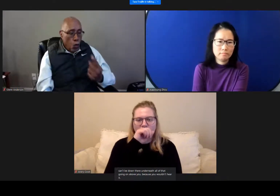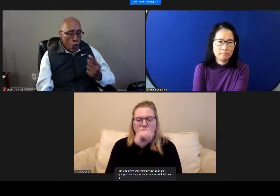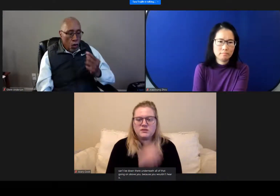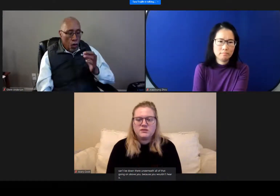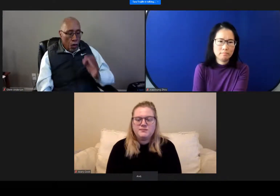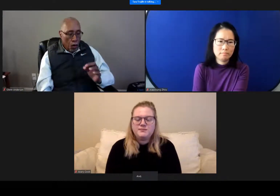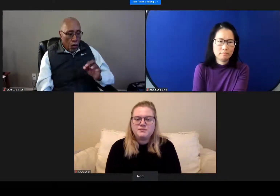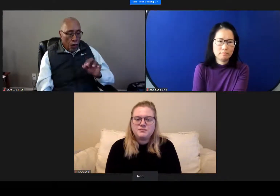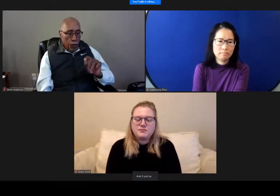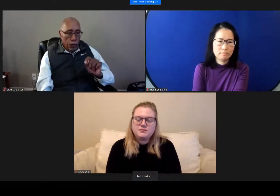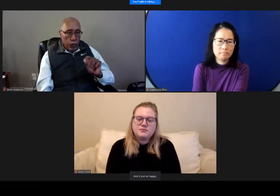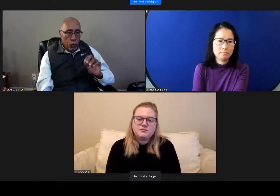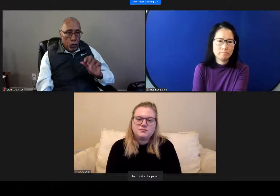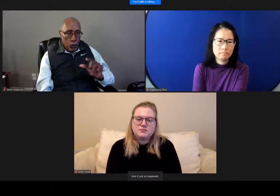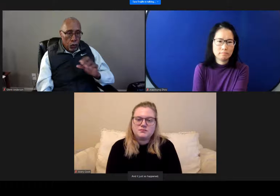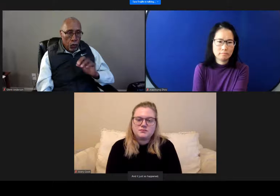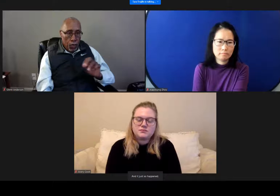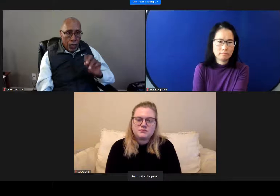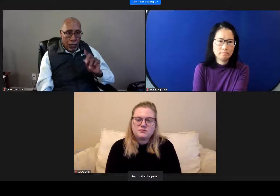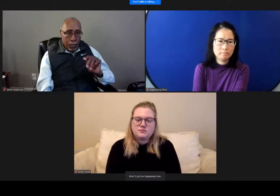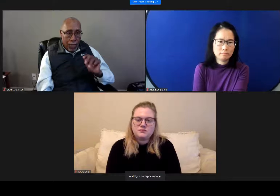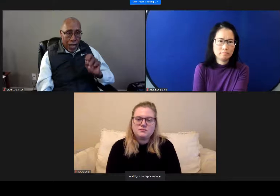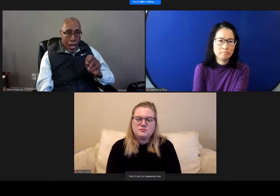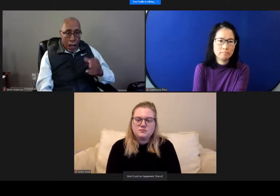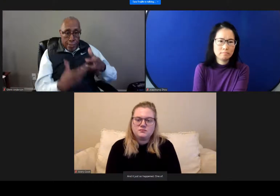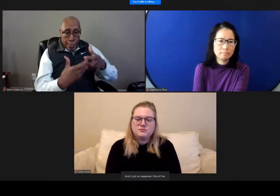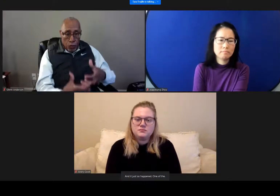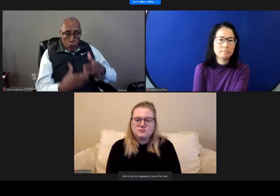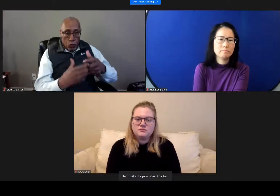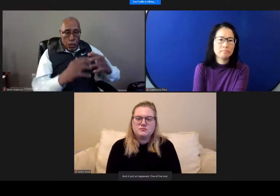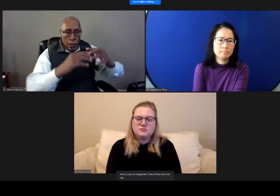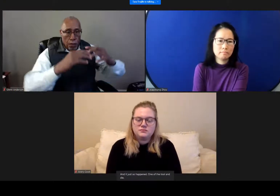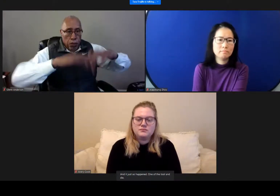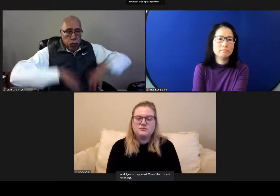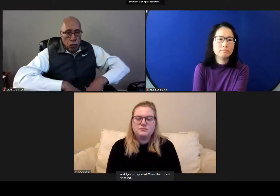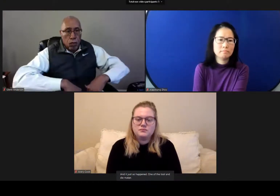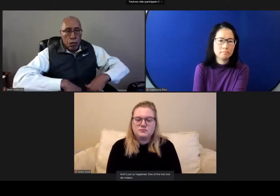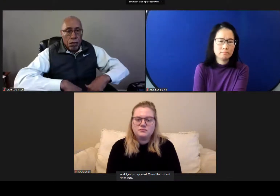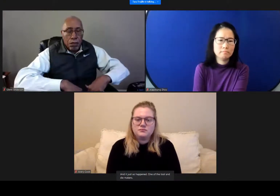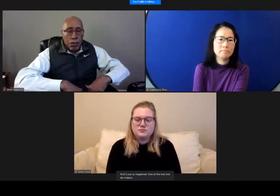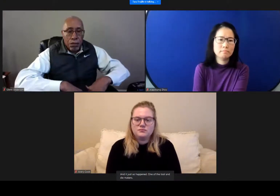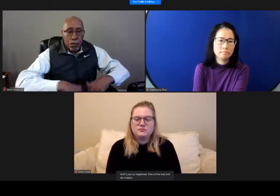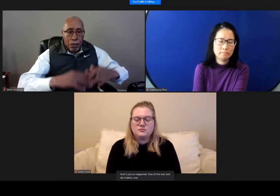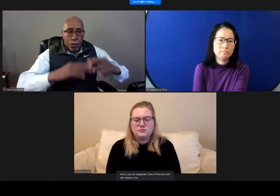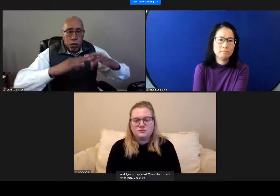And it just so happened that one of the tool and die